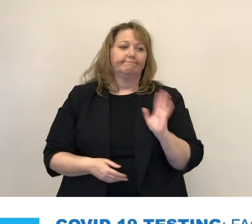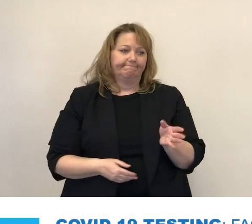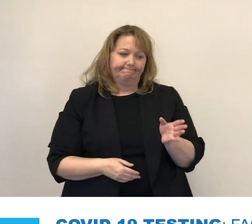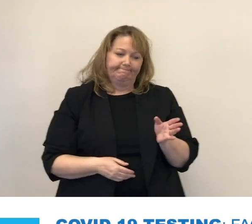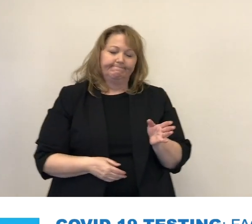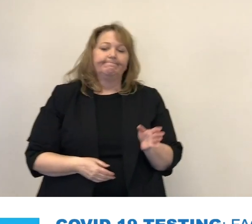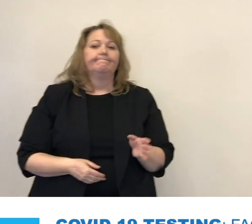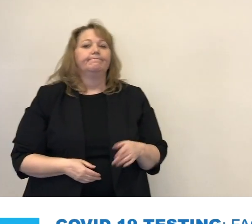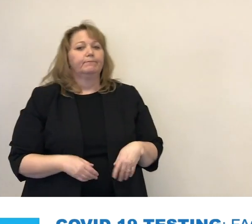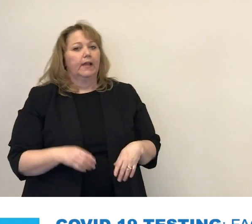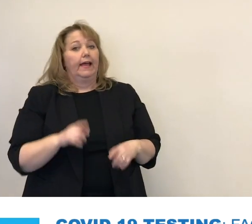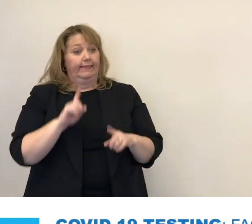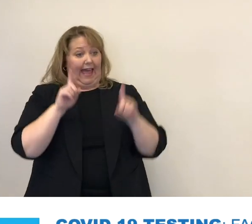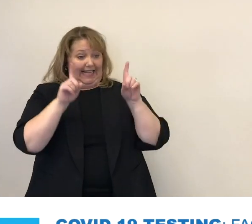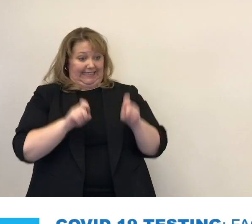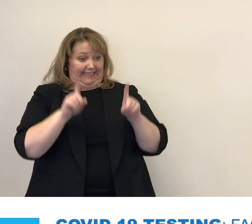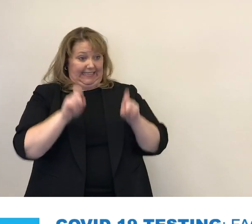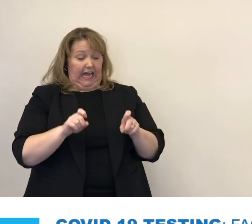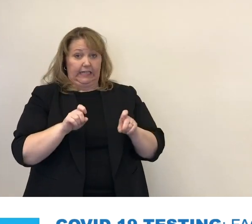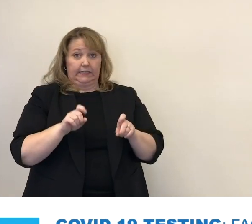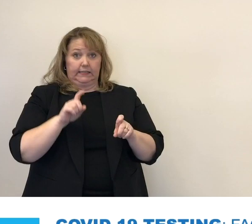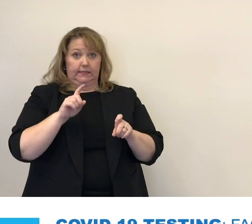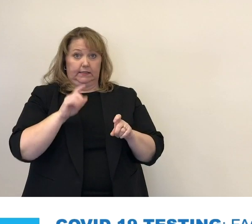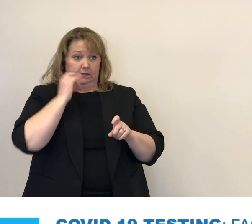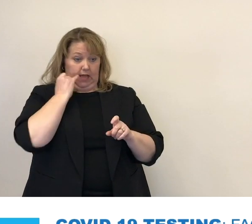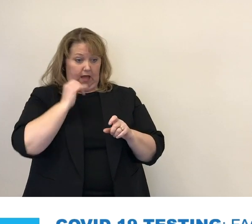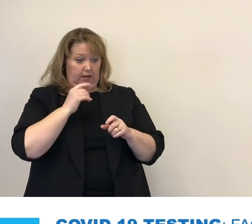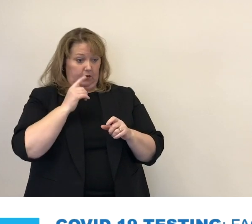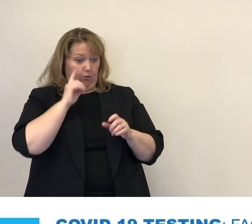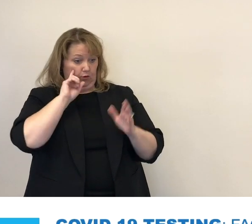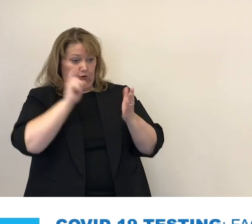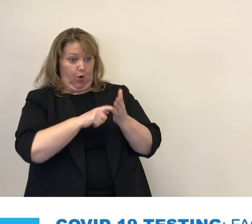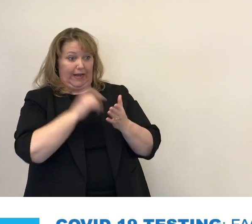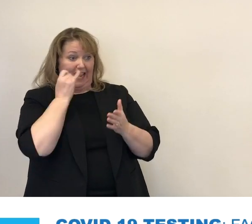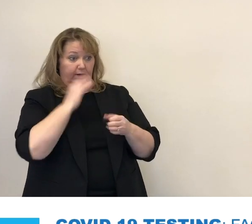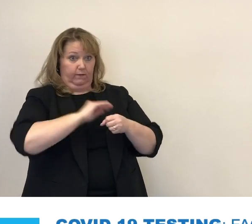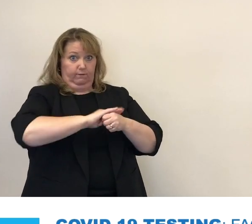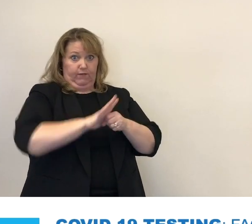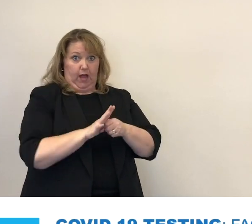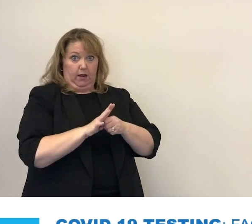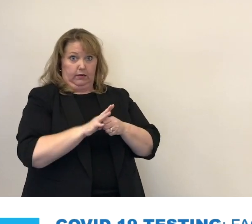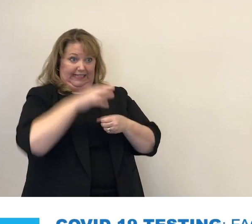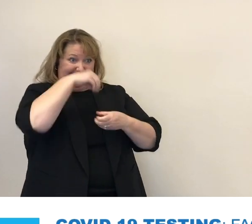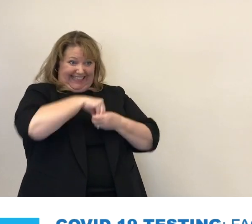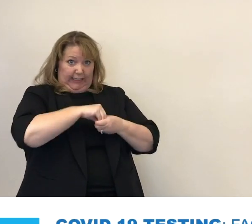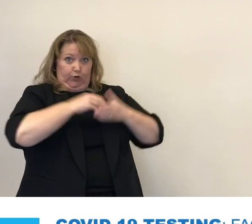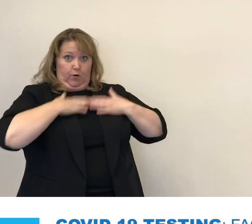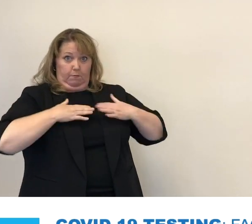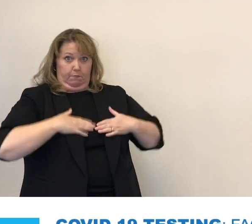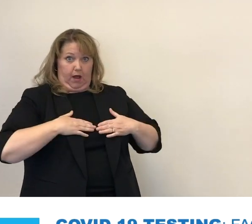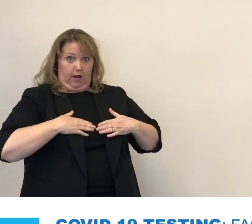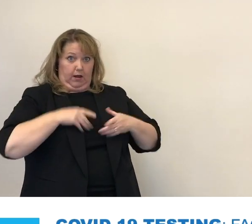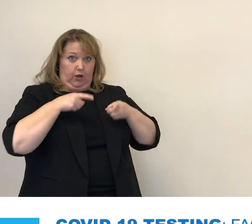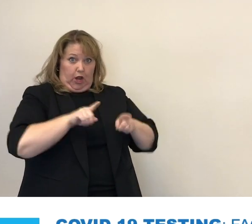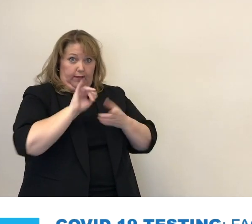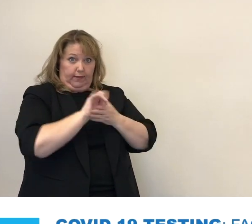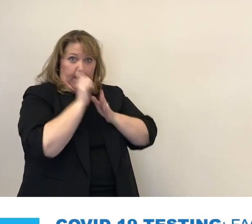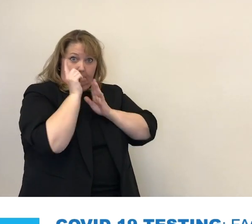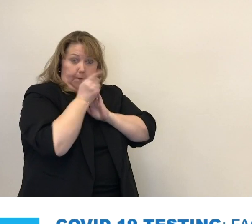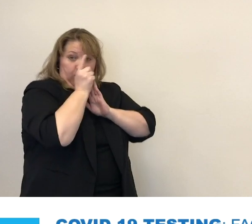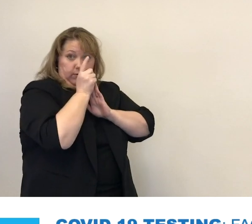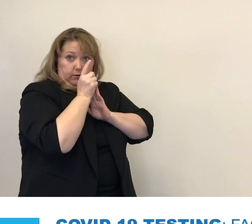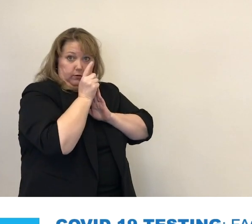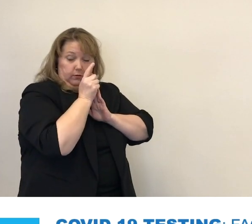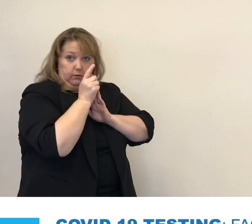can find the virus in you at that time. What that test doesn't, if you're negative for that test, it doesn't mean that you